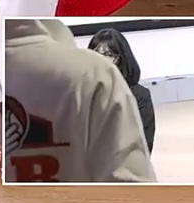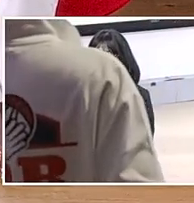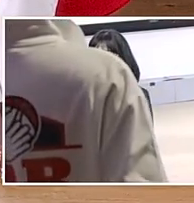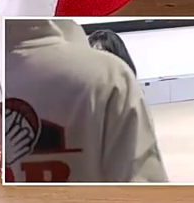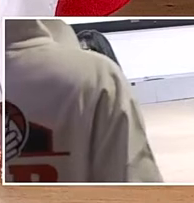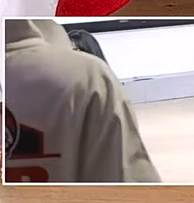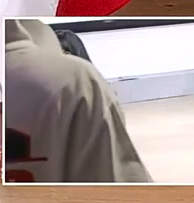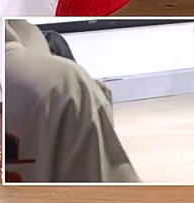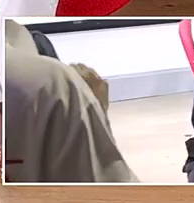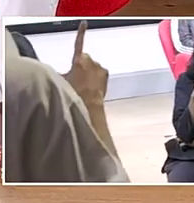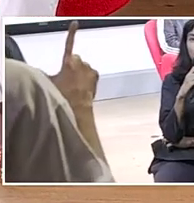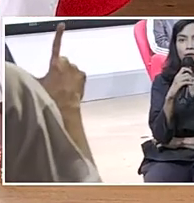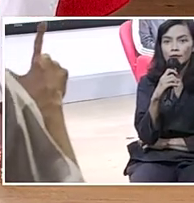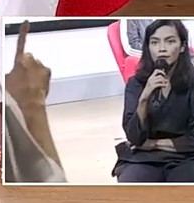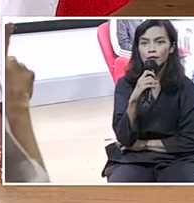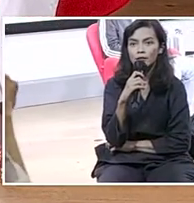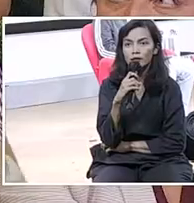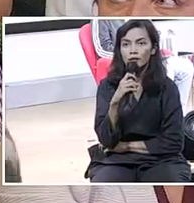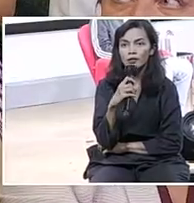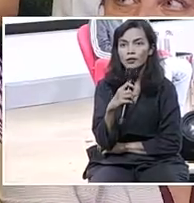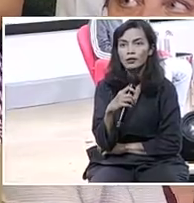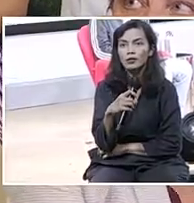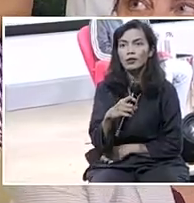Okay, hi.